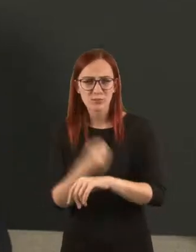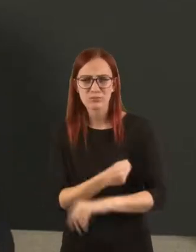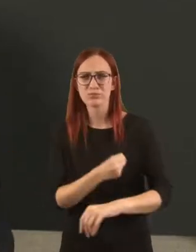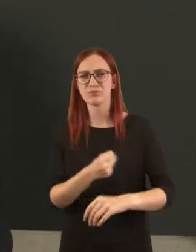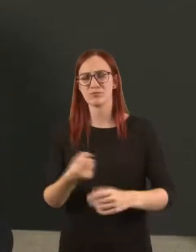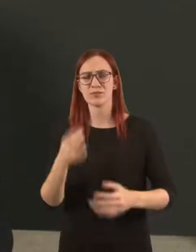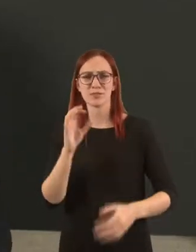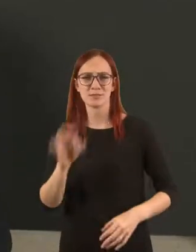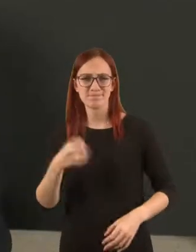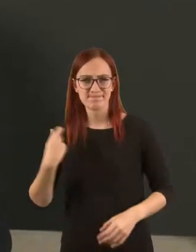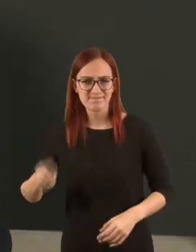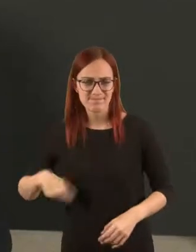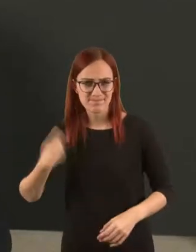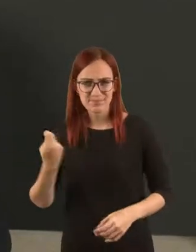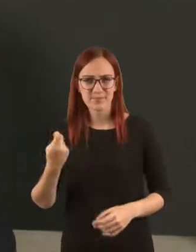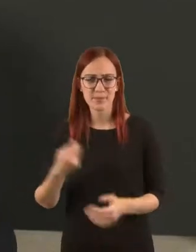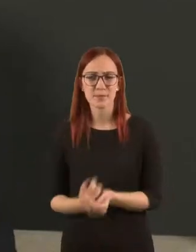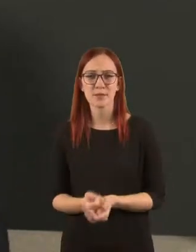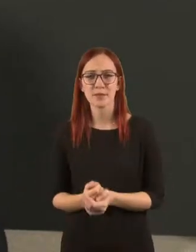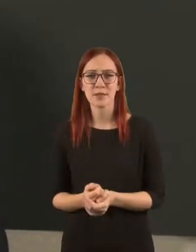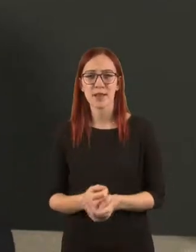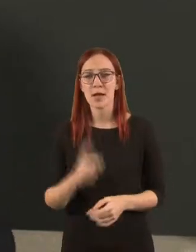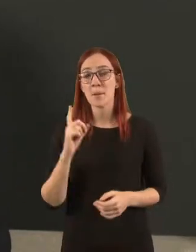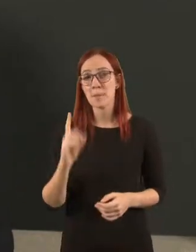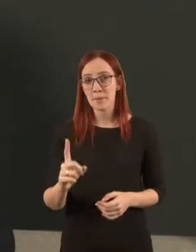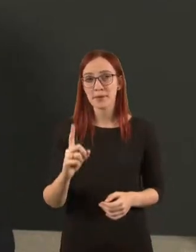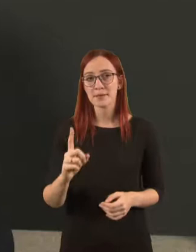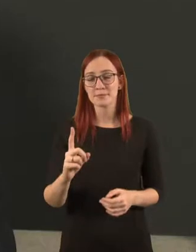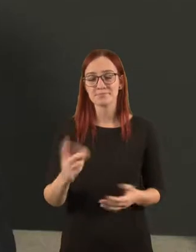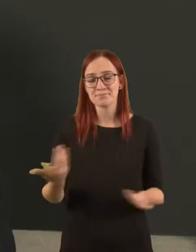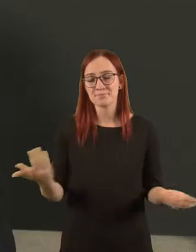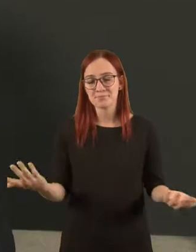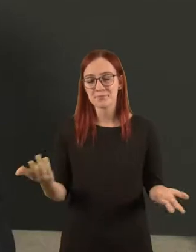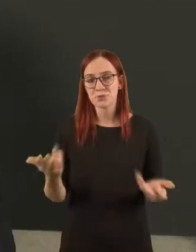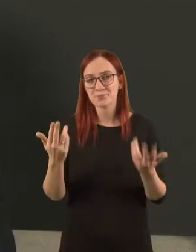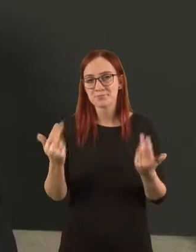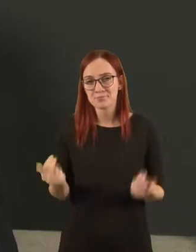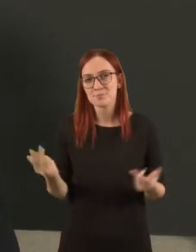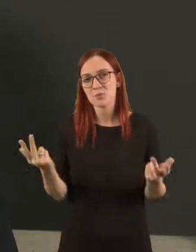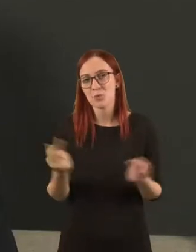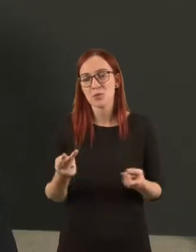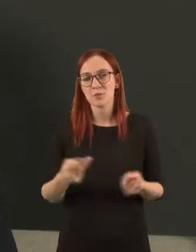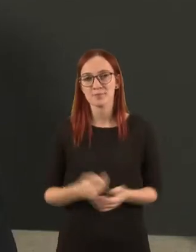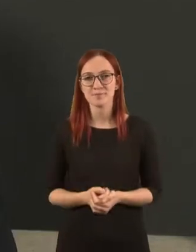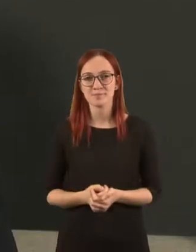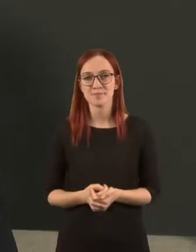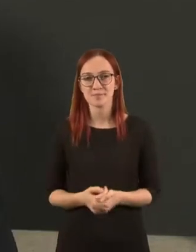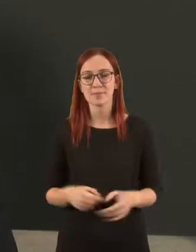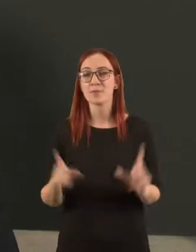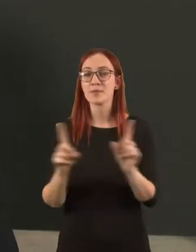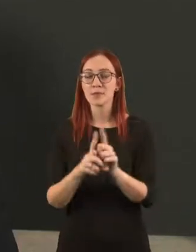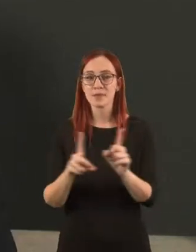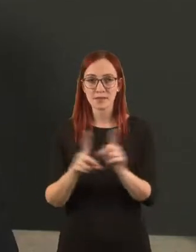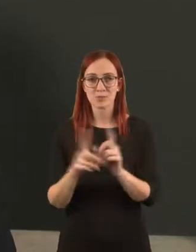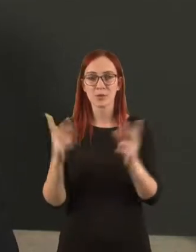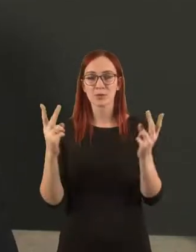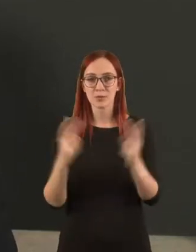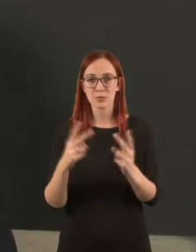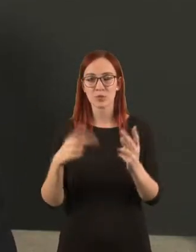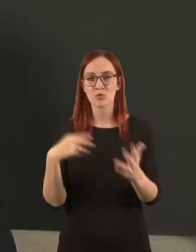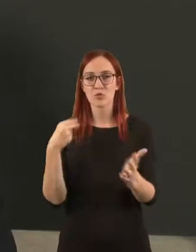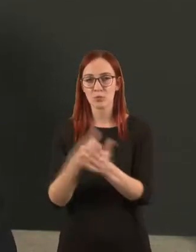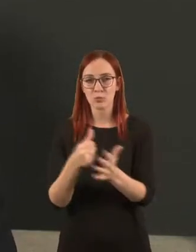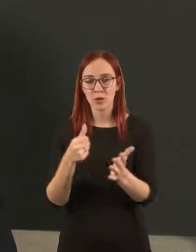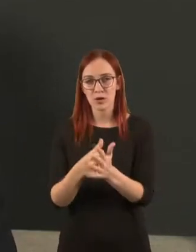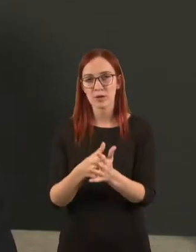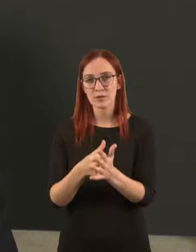to choose. Bet nu neišvengsim ir be jų, taip sakant, tai bet kartu turim uždėti ant mokesčių.